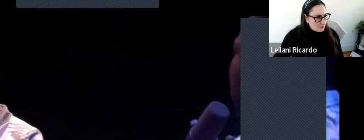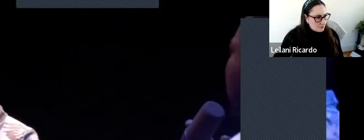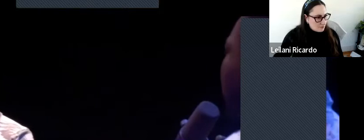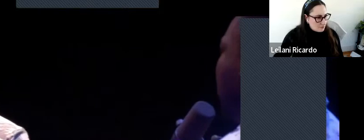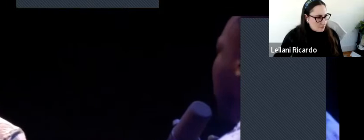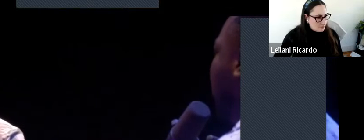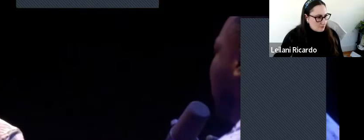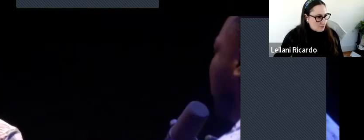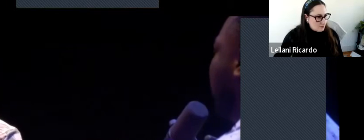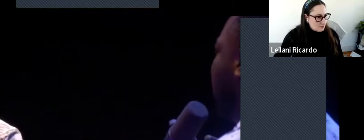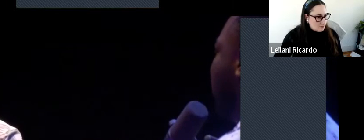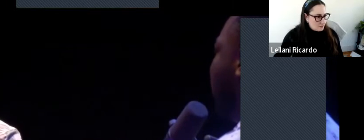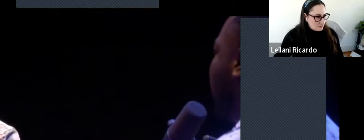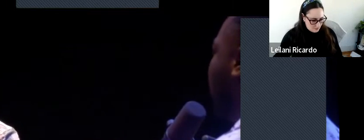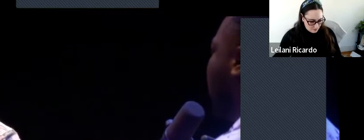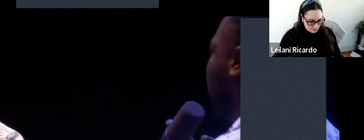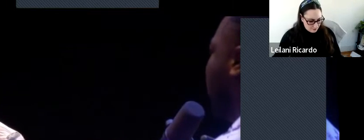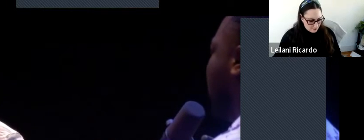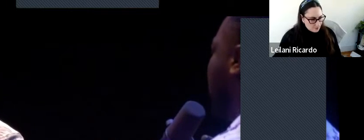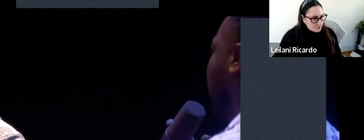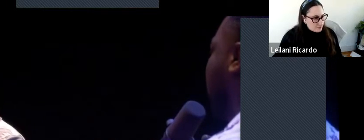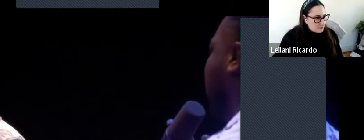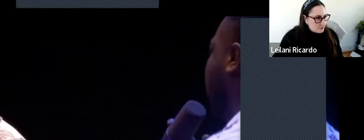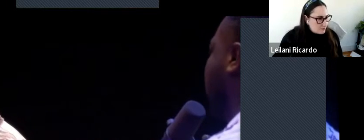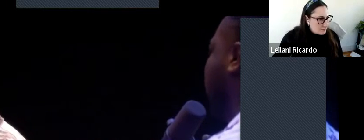I'm going home.